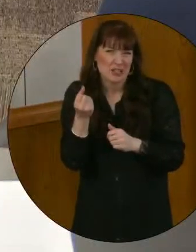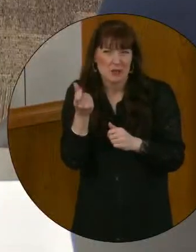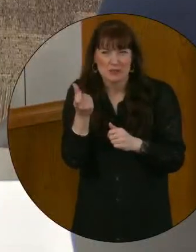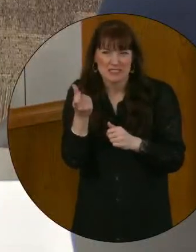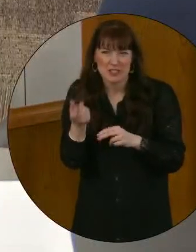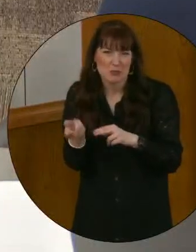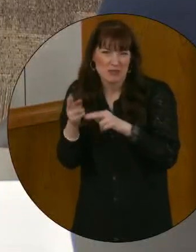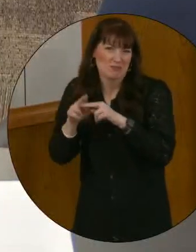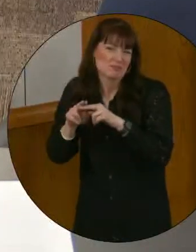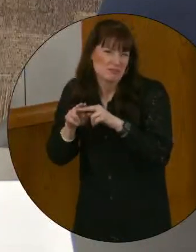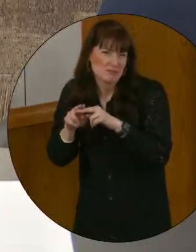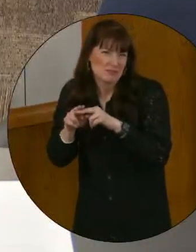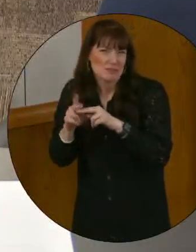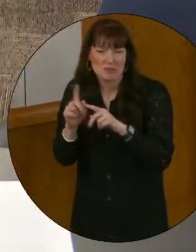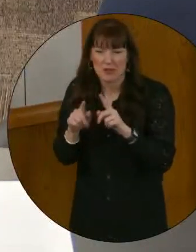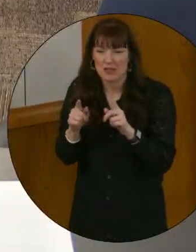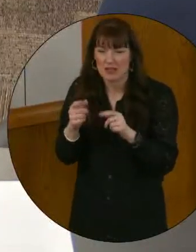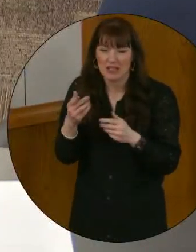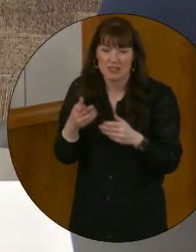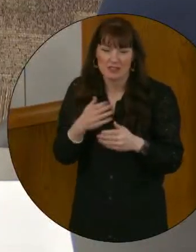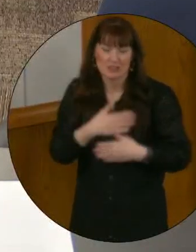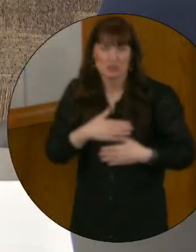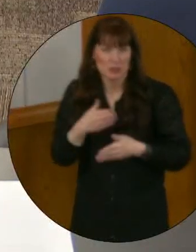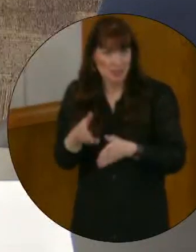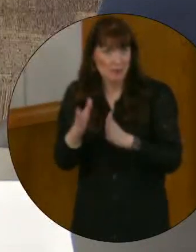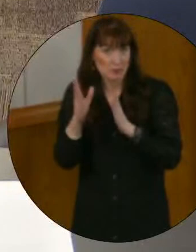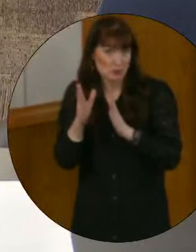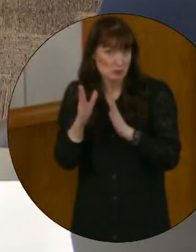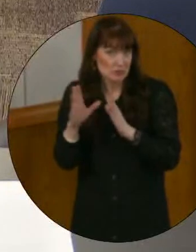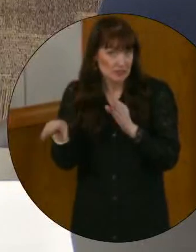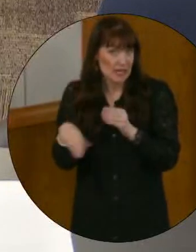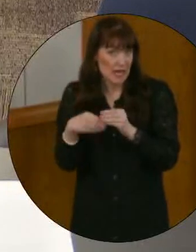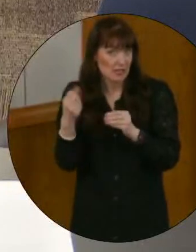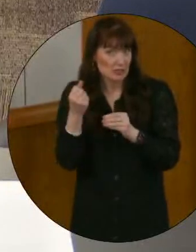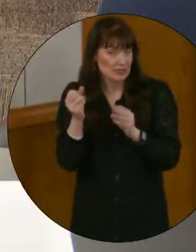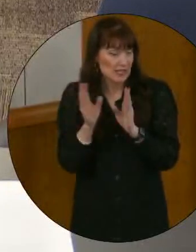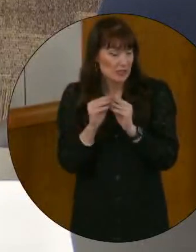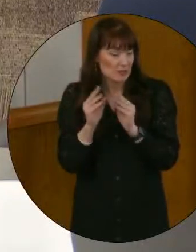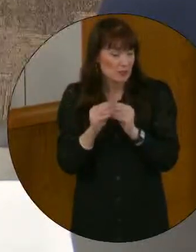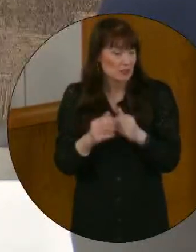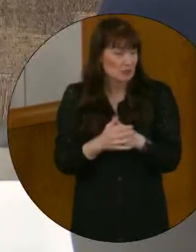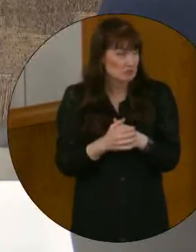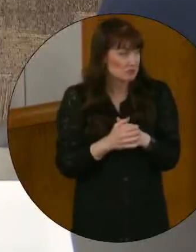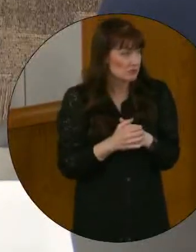did appreciate that we had the opportunity that was added.